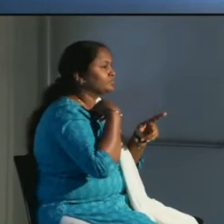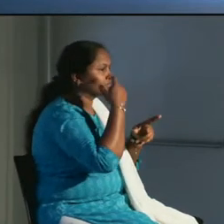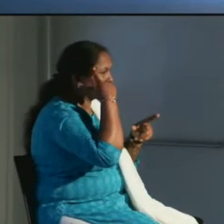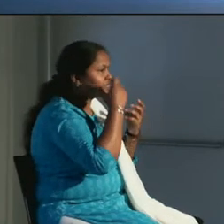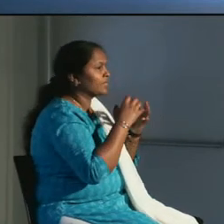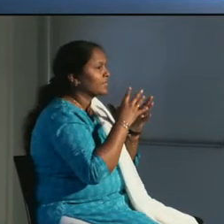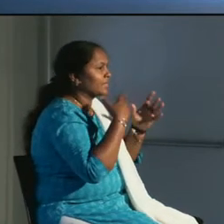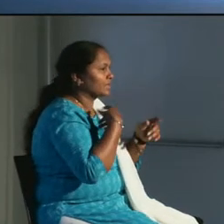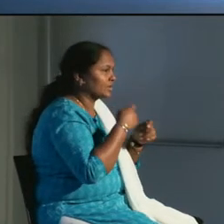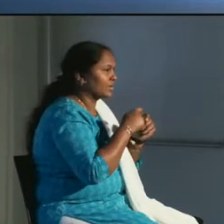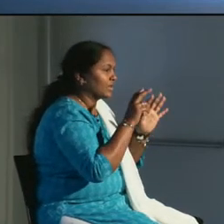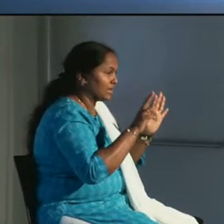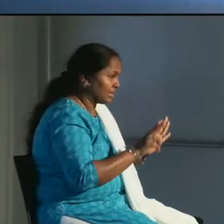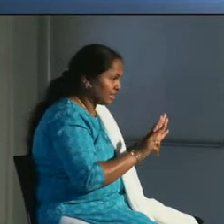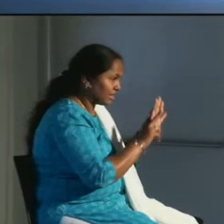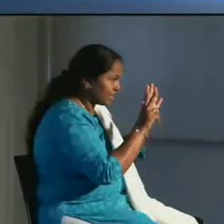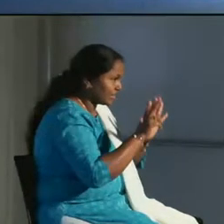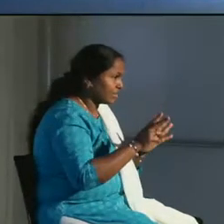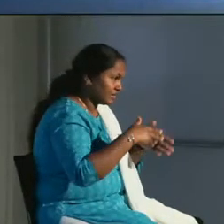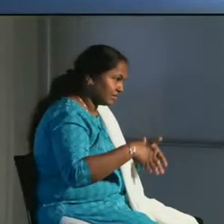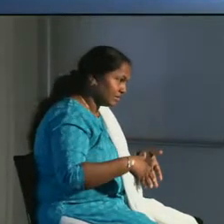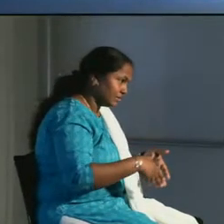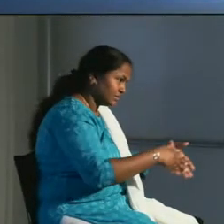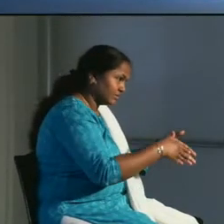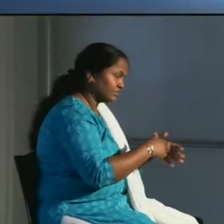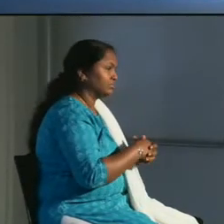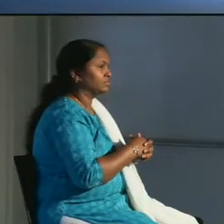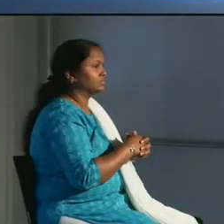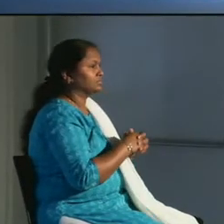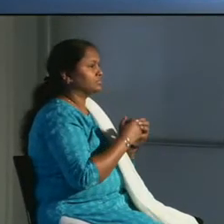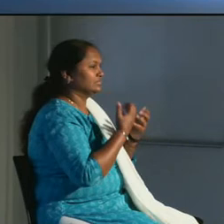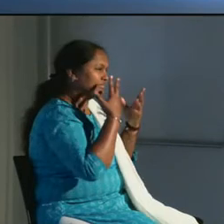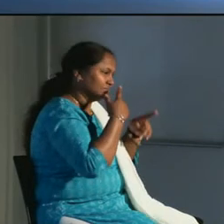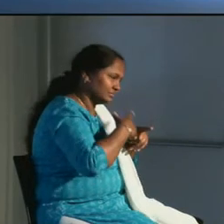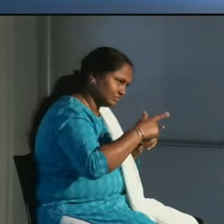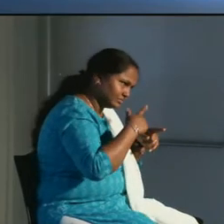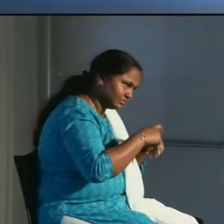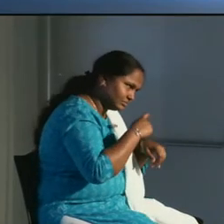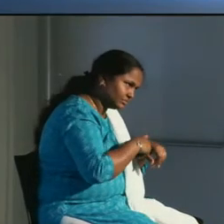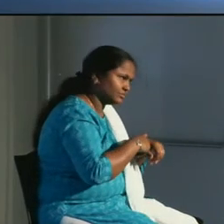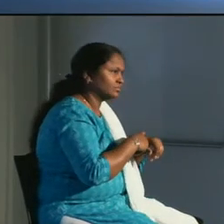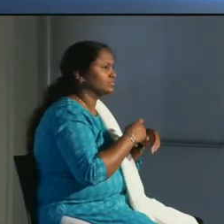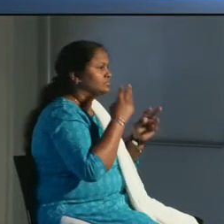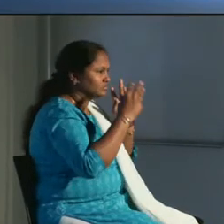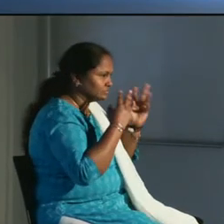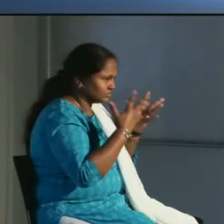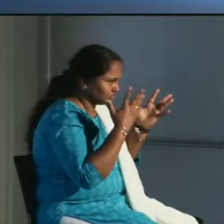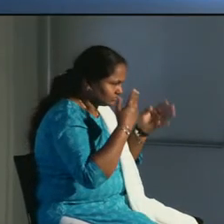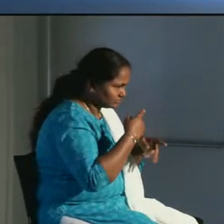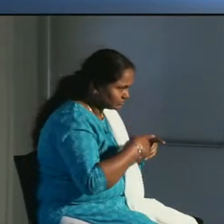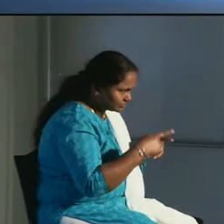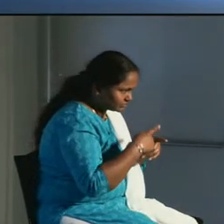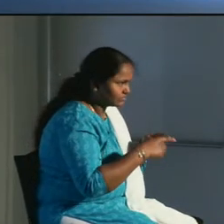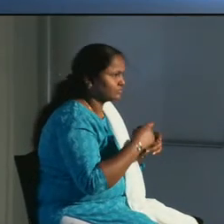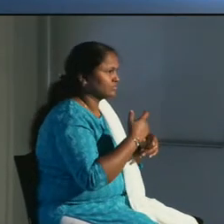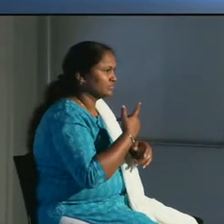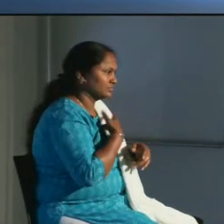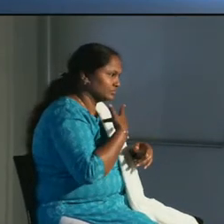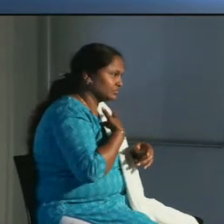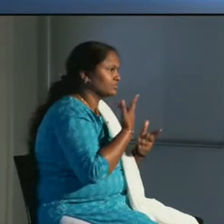over 8 hours on the streets. I spent a lot of time worried. I spent a lot of time